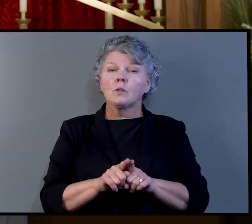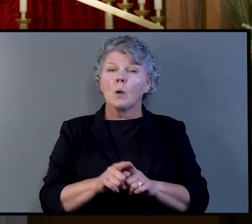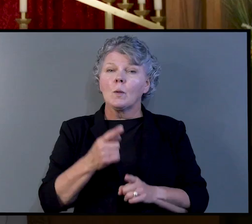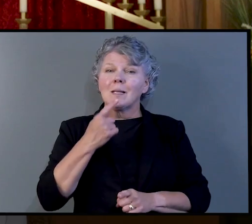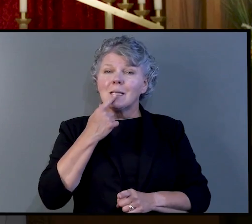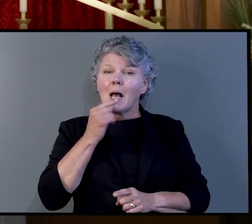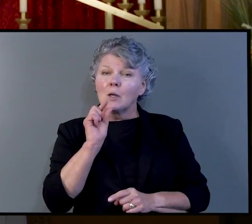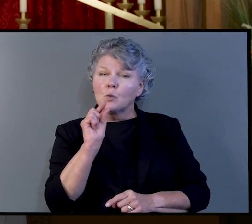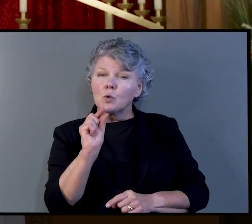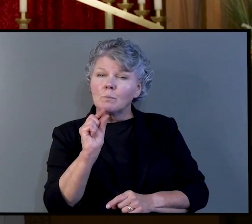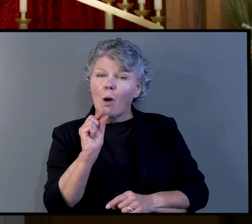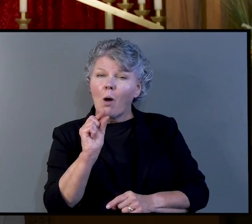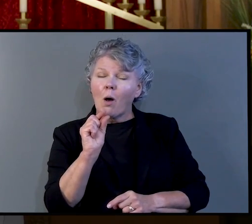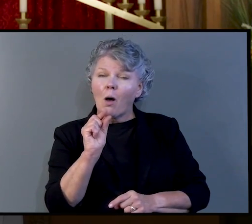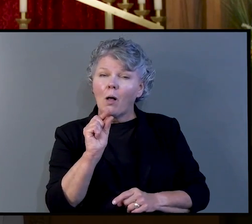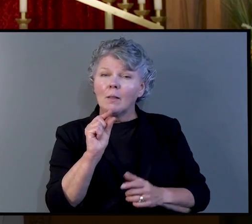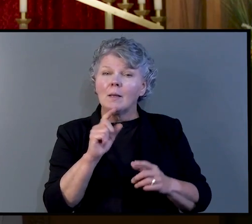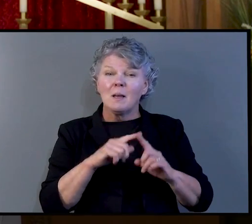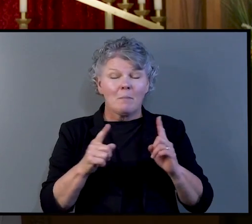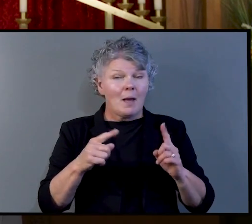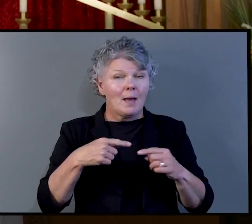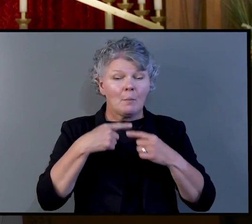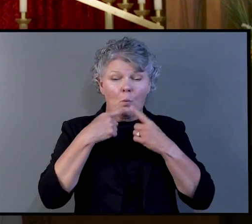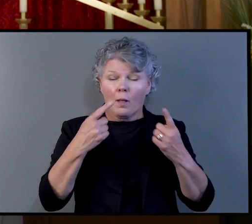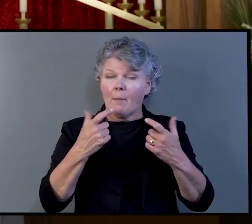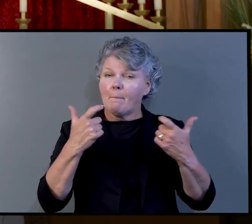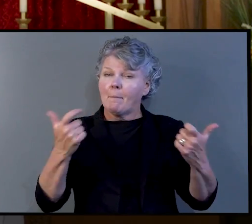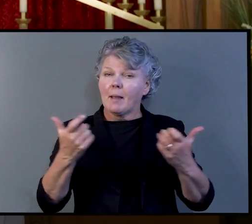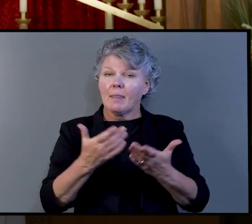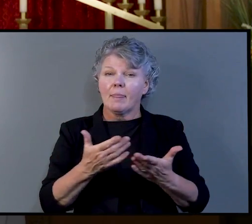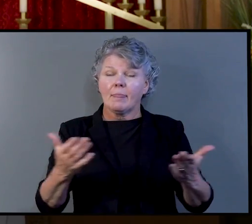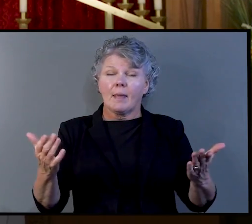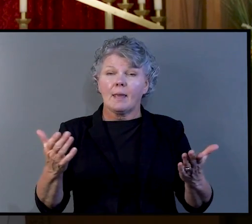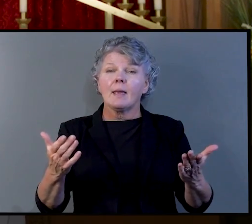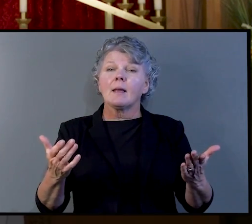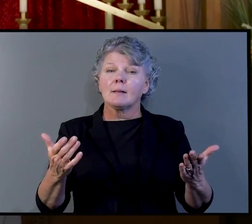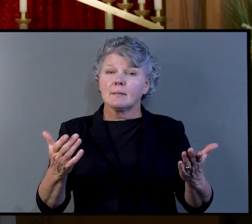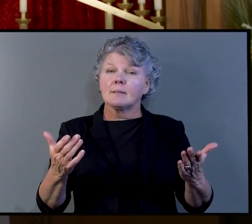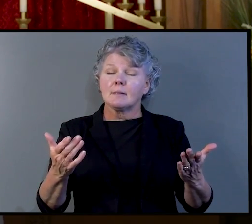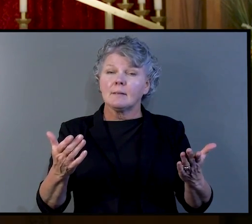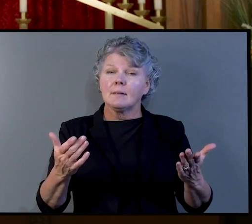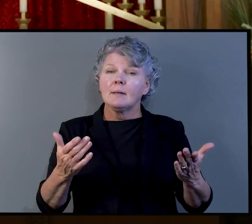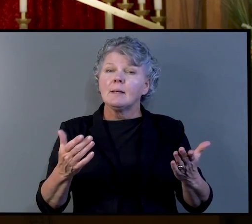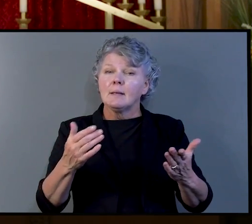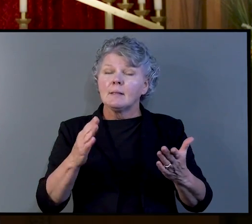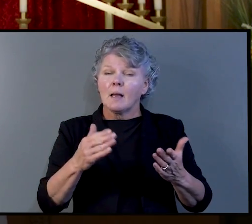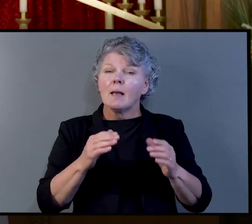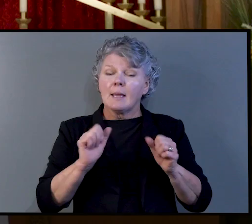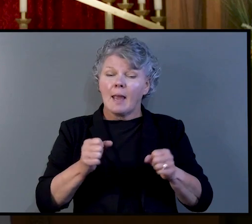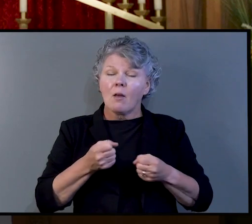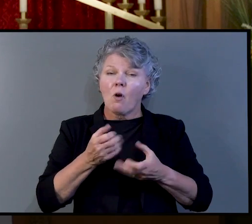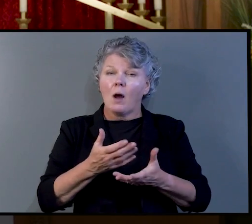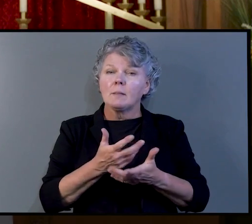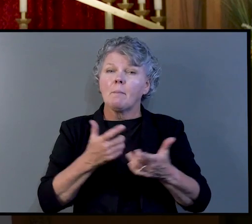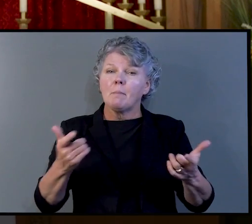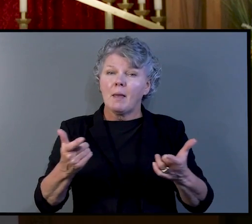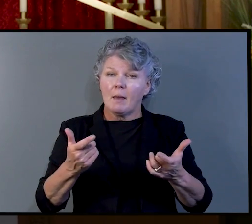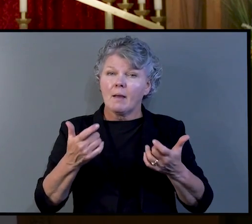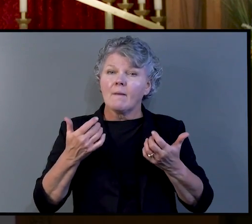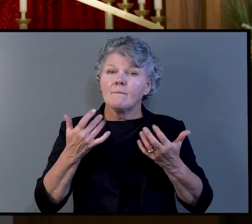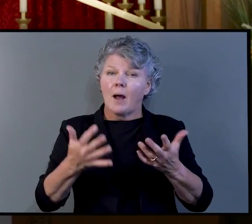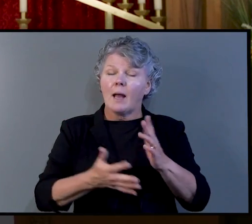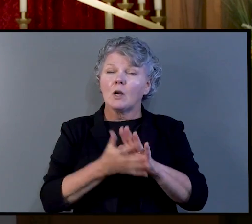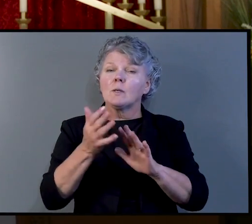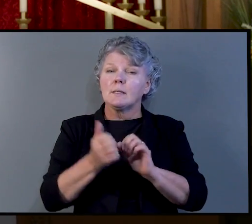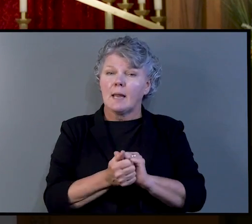is a small member, yet it boasts of great things. How great a forest is set ablaze by such a small fire. And the tongue is a fire,